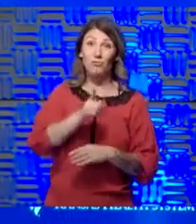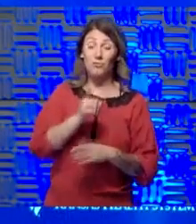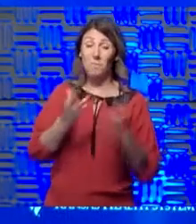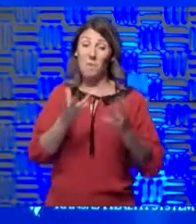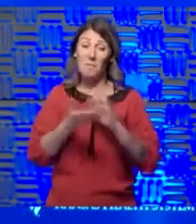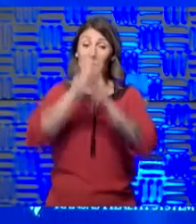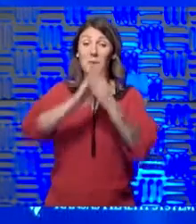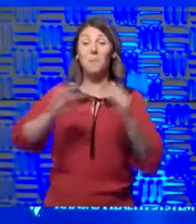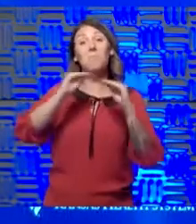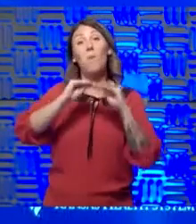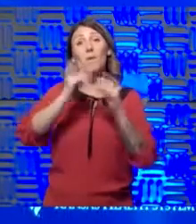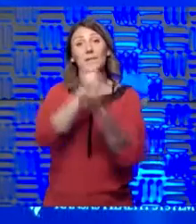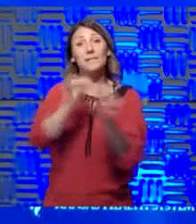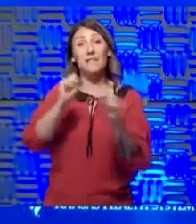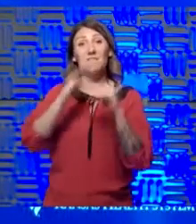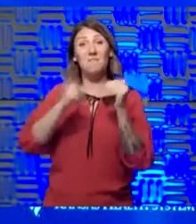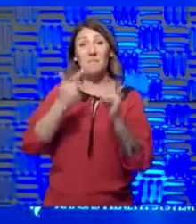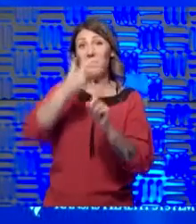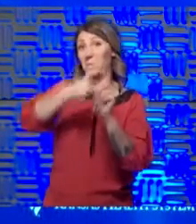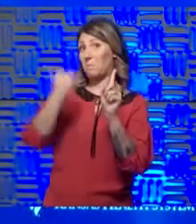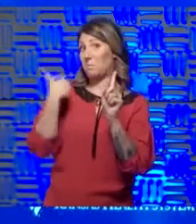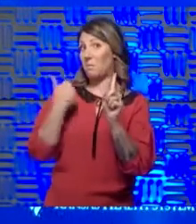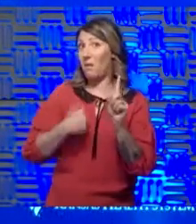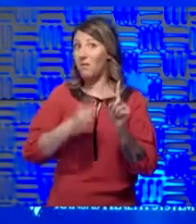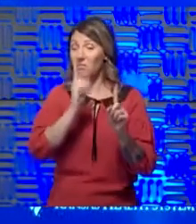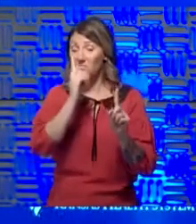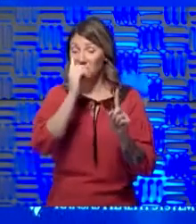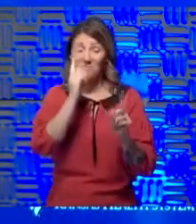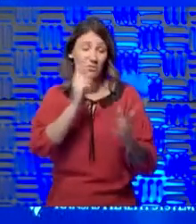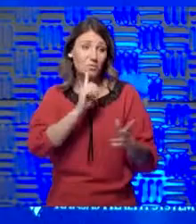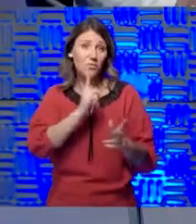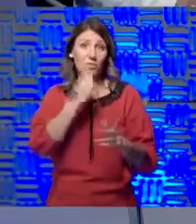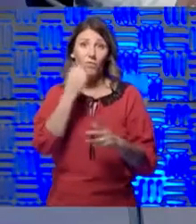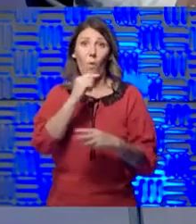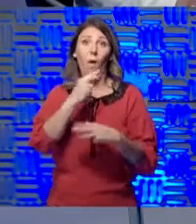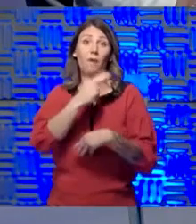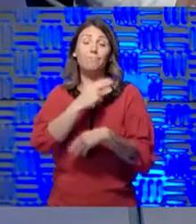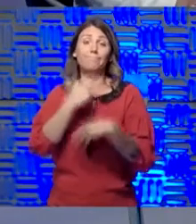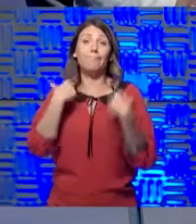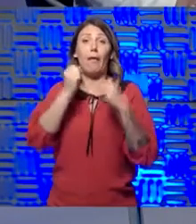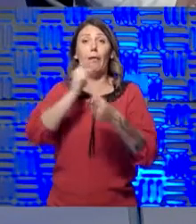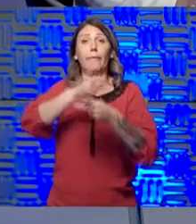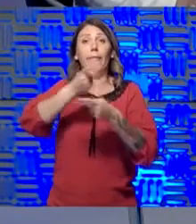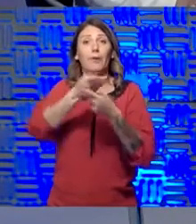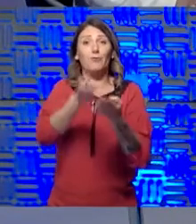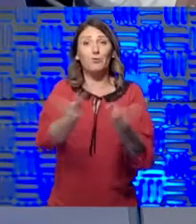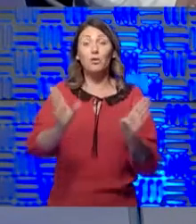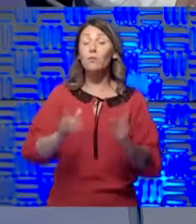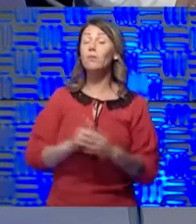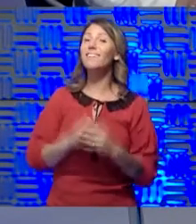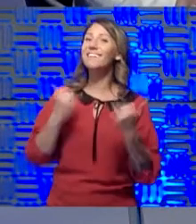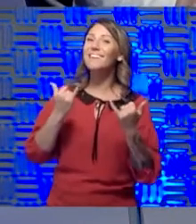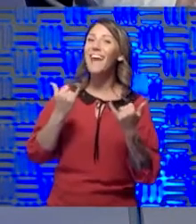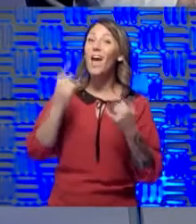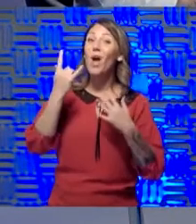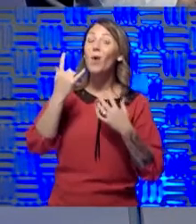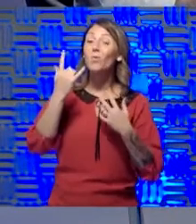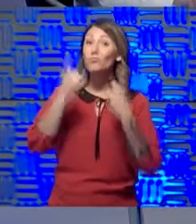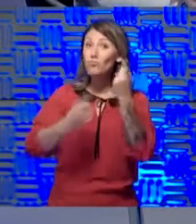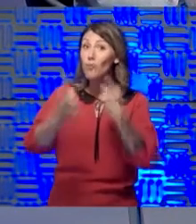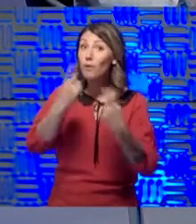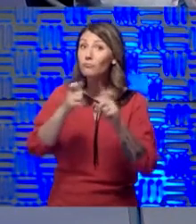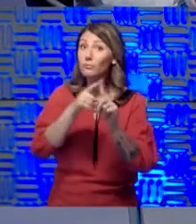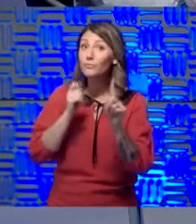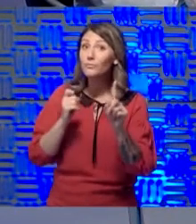than we were 3 months ago. And I think that's true for healthcare in general. Well, questions out there from our listeners, and